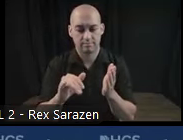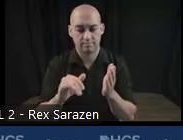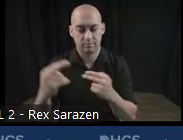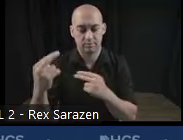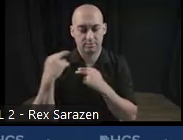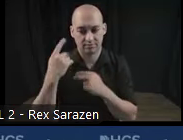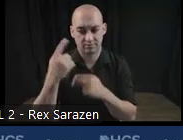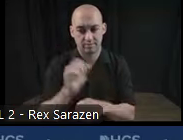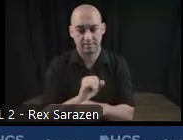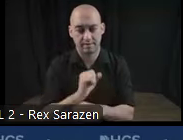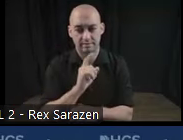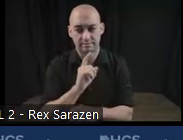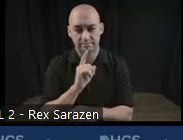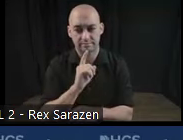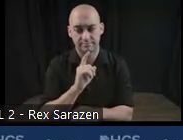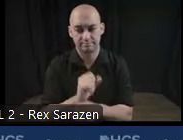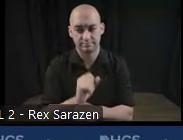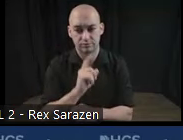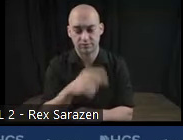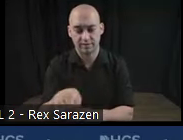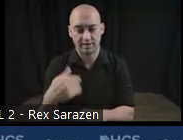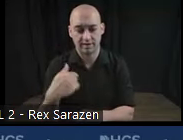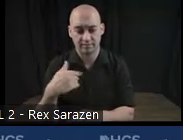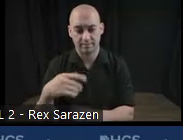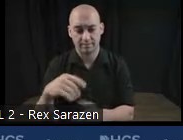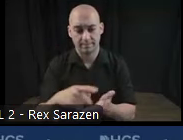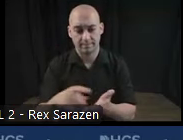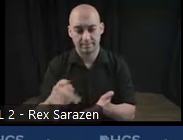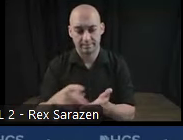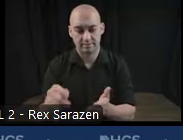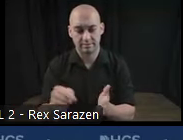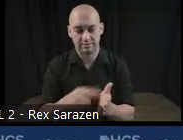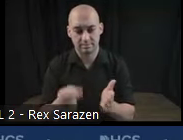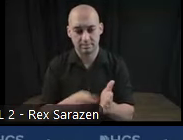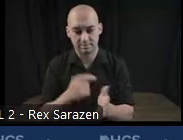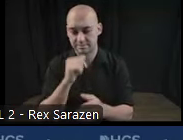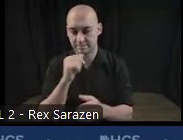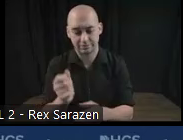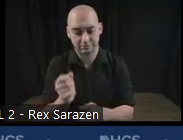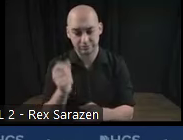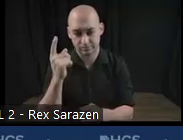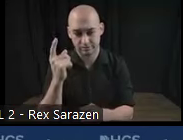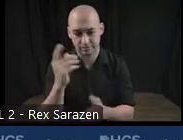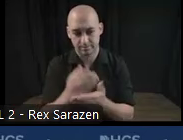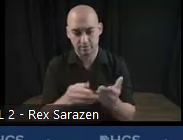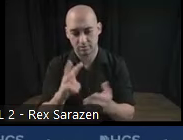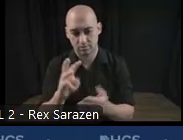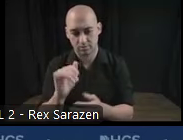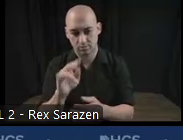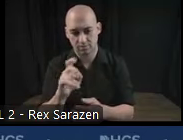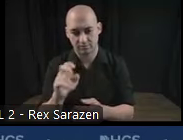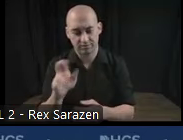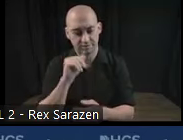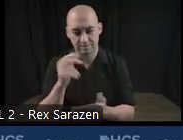making their own room and board payments. That's sometimes something that's not understood as part of the waiver. The waiver does not pay for room and